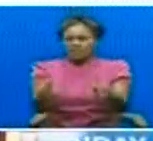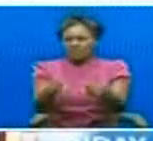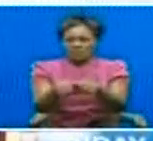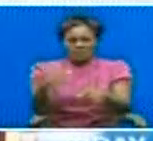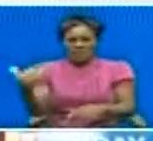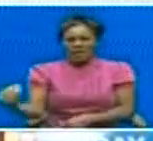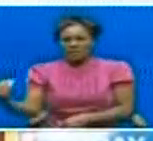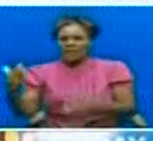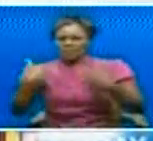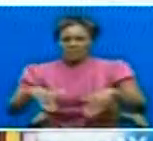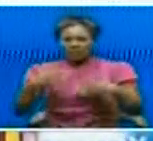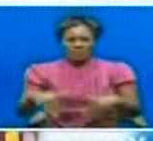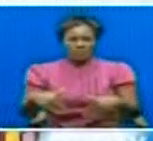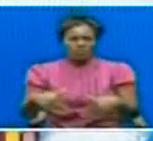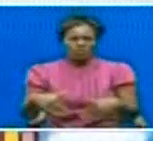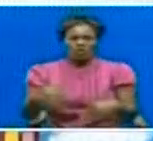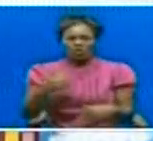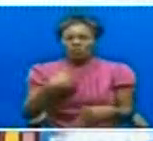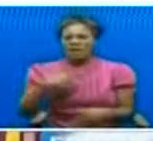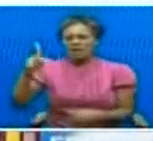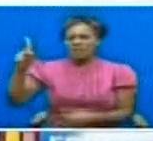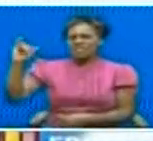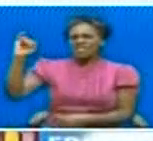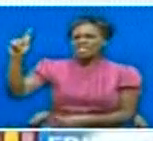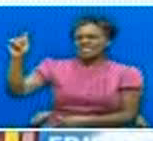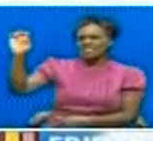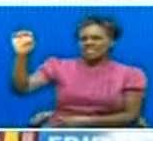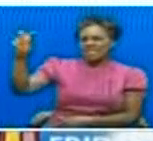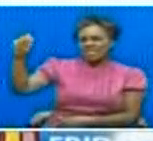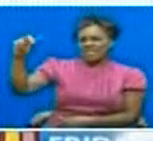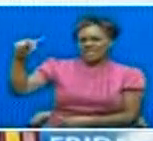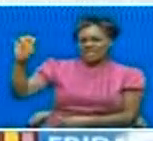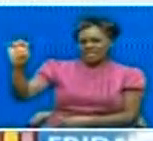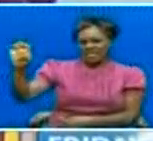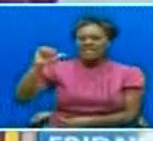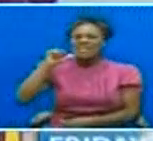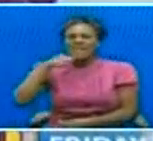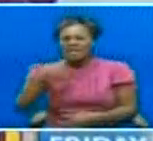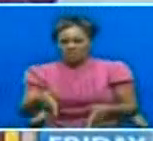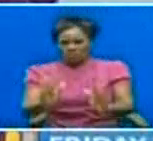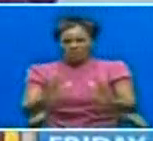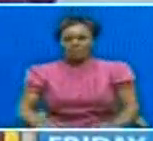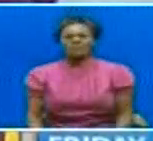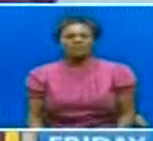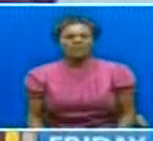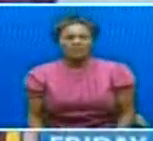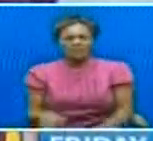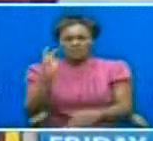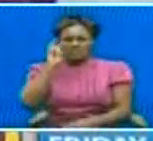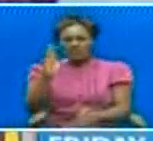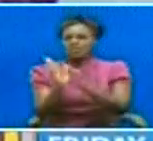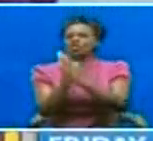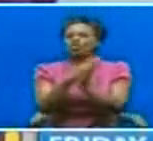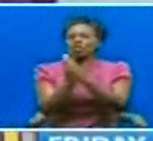for young people like us to wear vitenges and have them in a modern design. Nice way. All right, so looking at the stories that you are